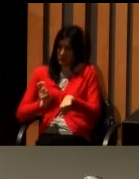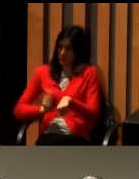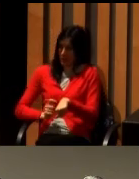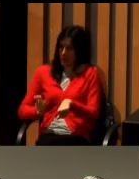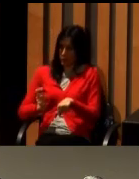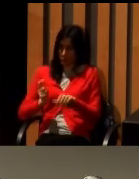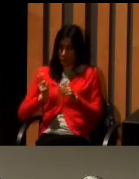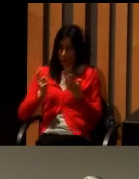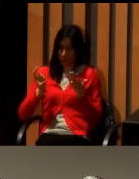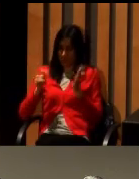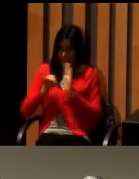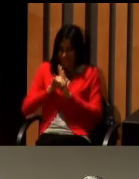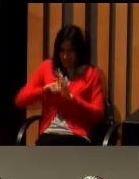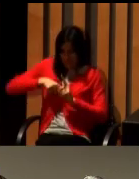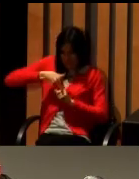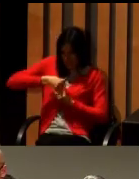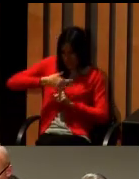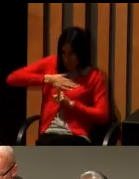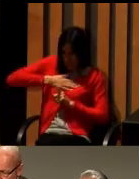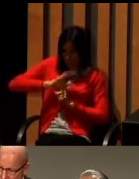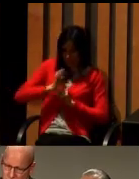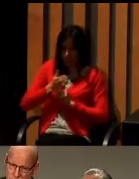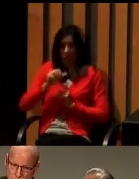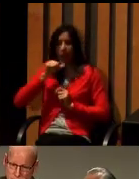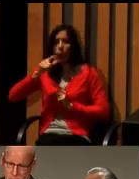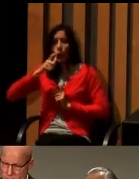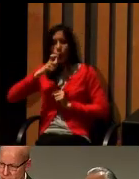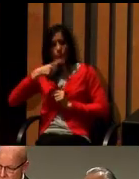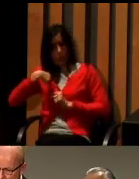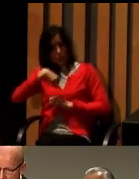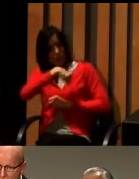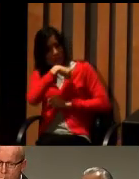who we wanted them to be. Thank you.